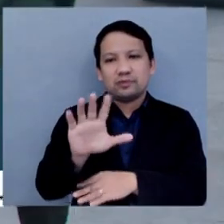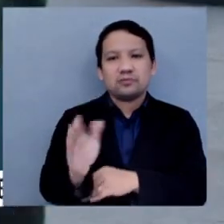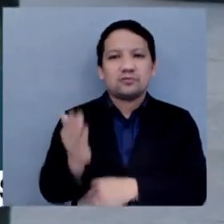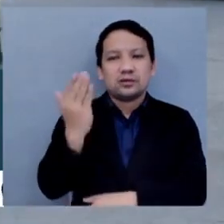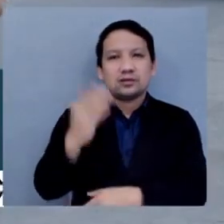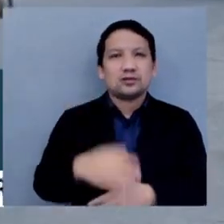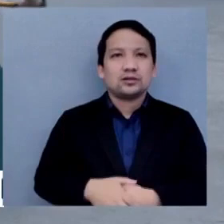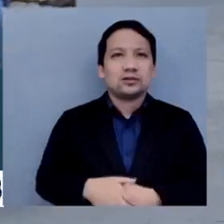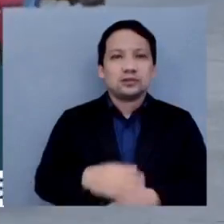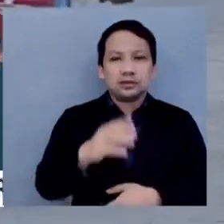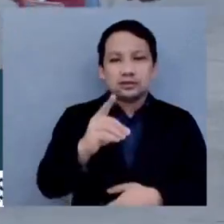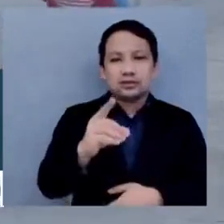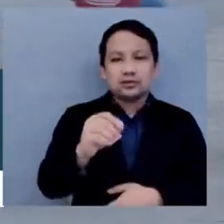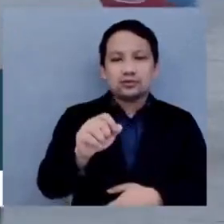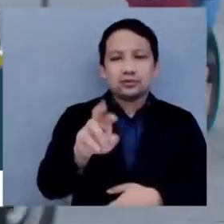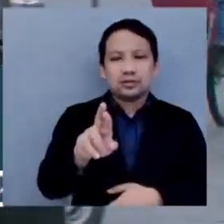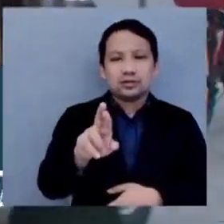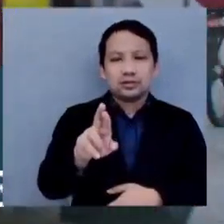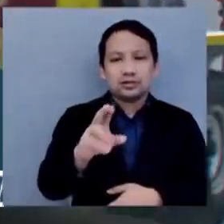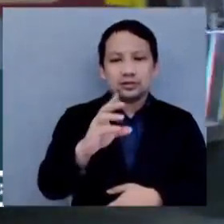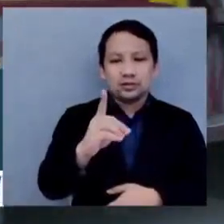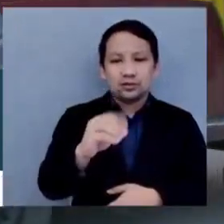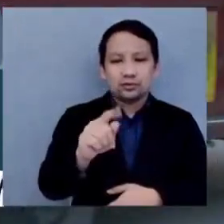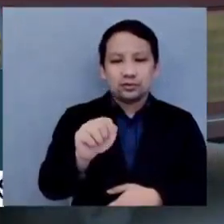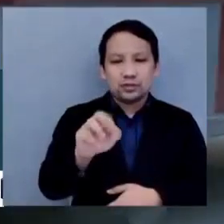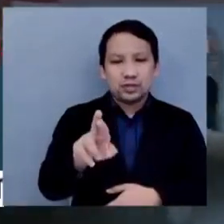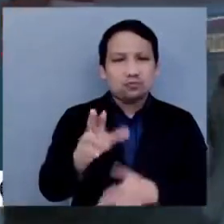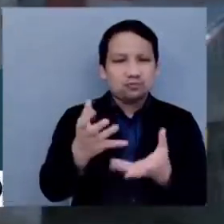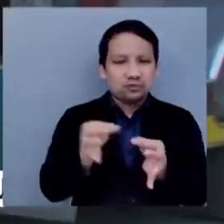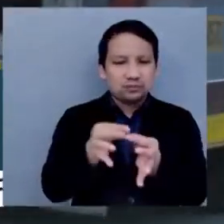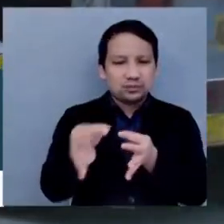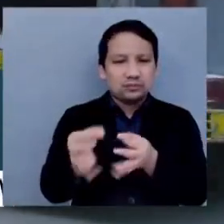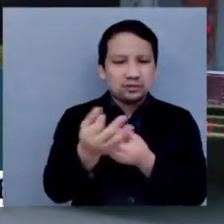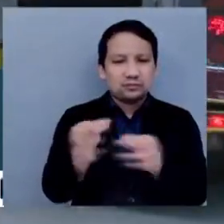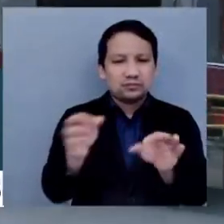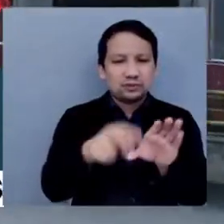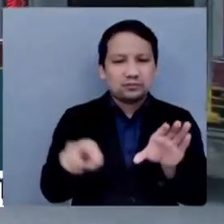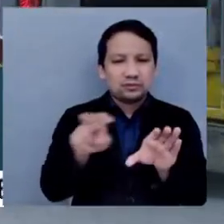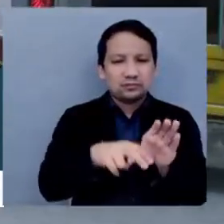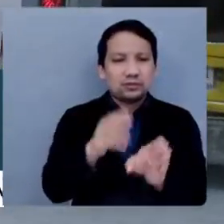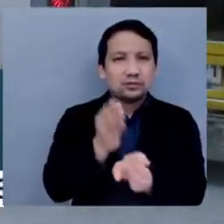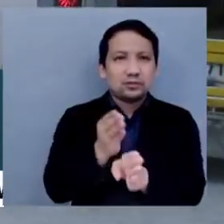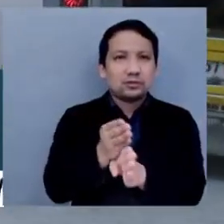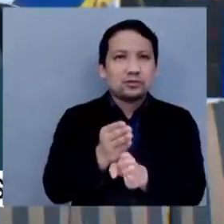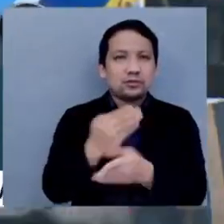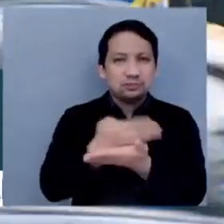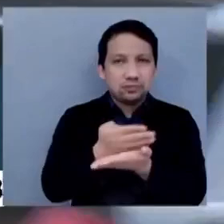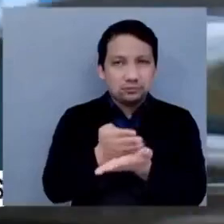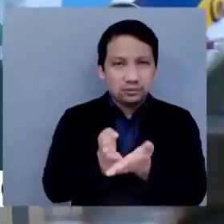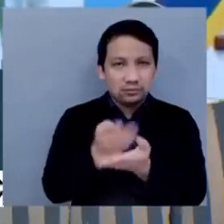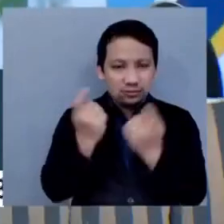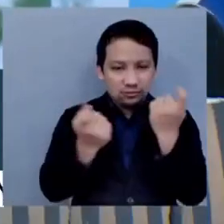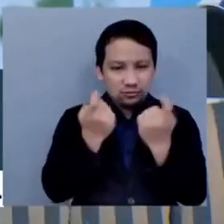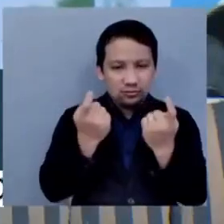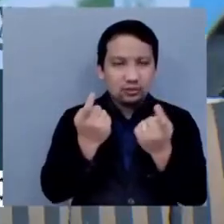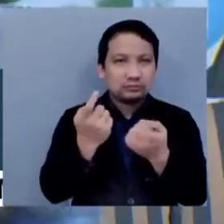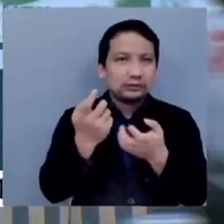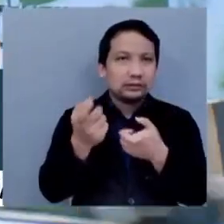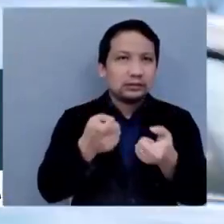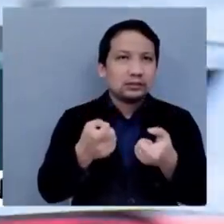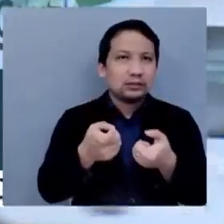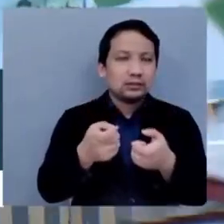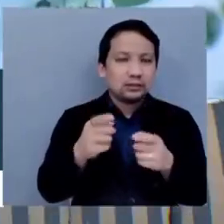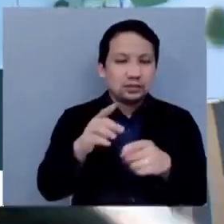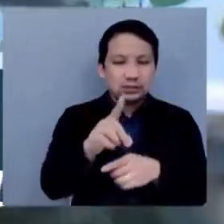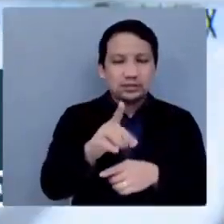of Transportation says that as much as they want to extend the free ride service, they have budgetary constraints. The Department of Budget and